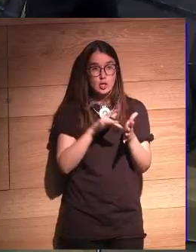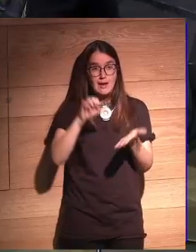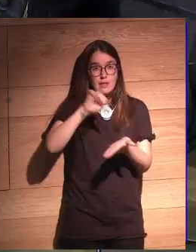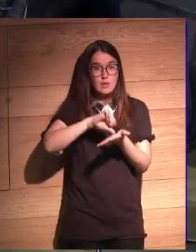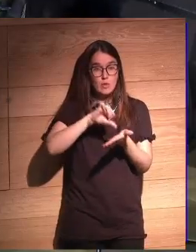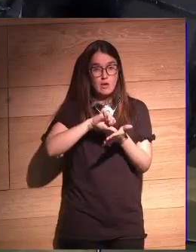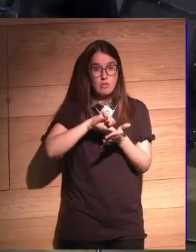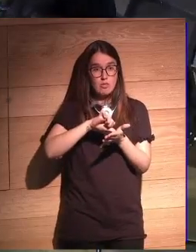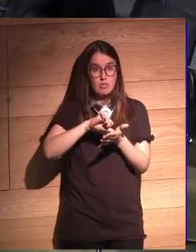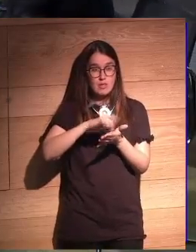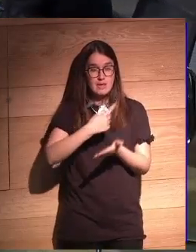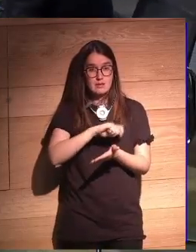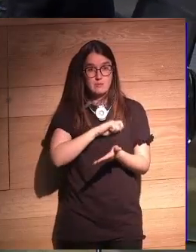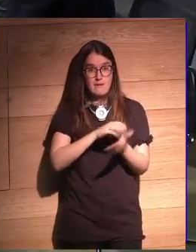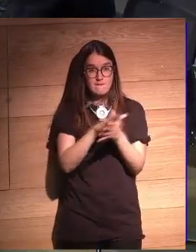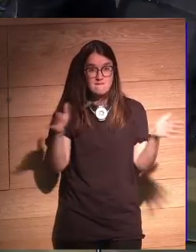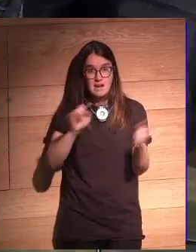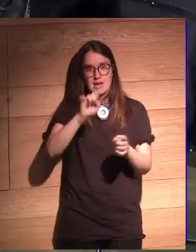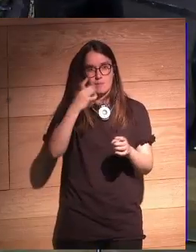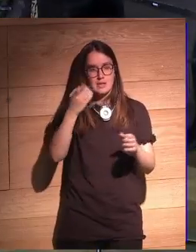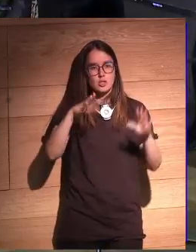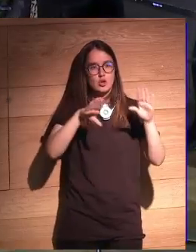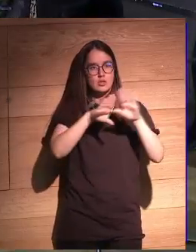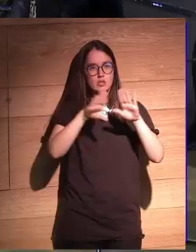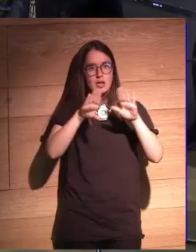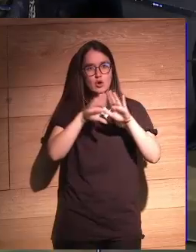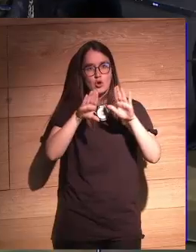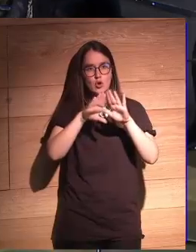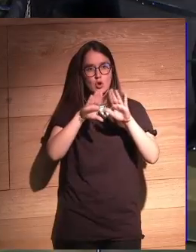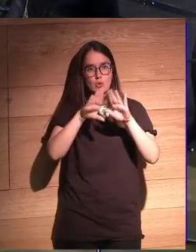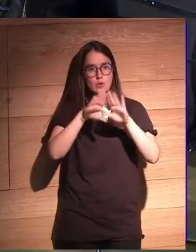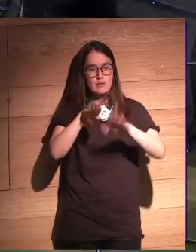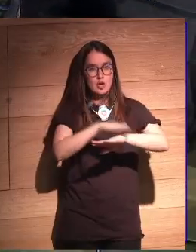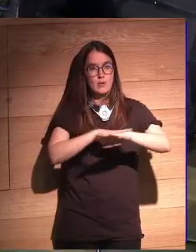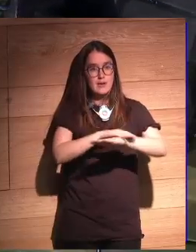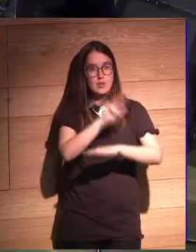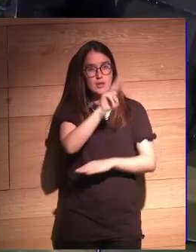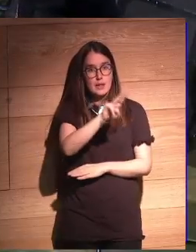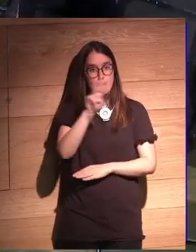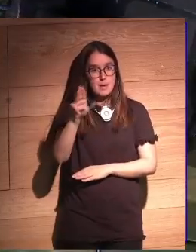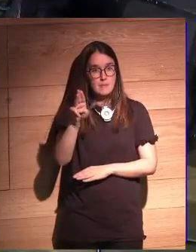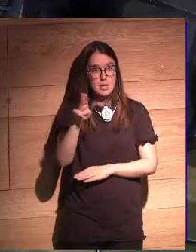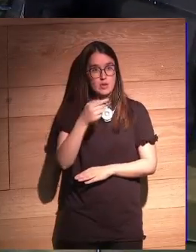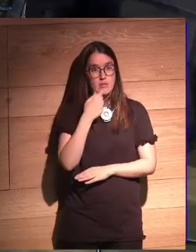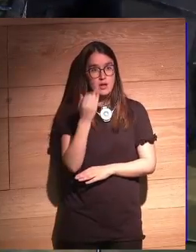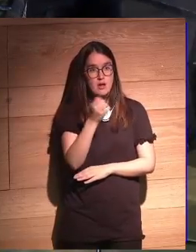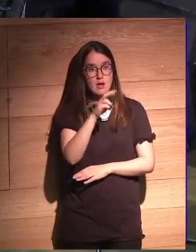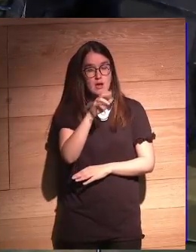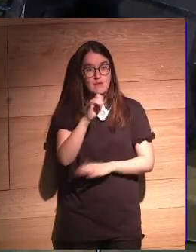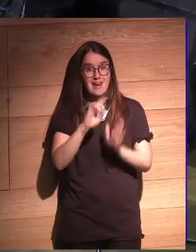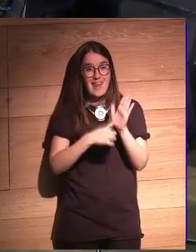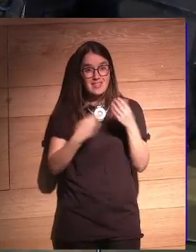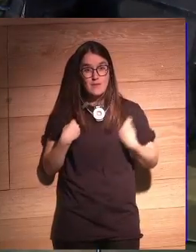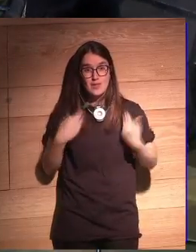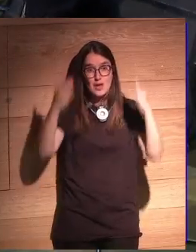we are in the worst possible places because we have the biggest city of Spain with the